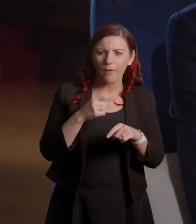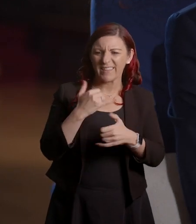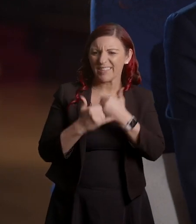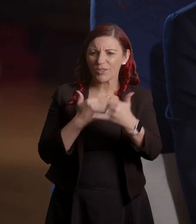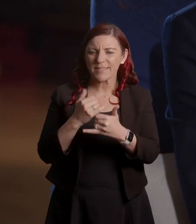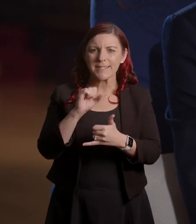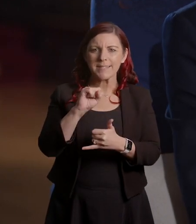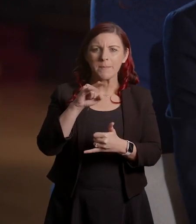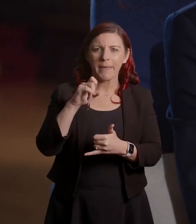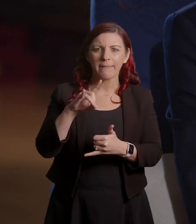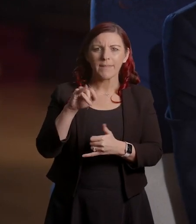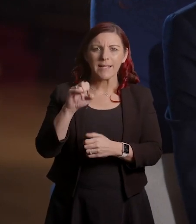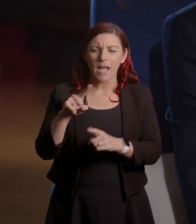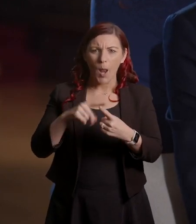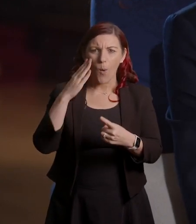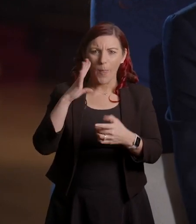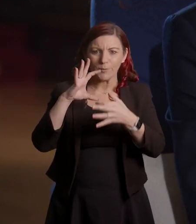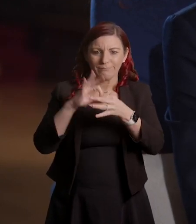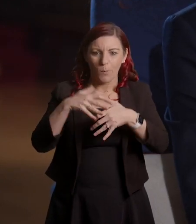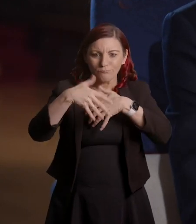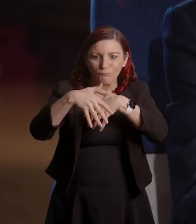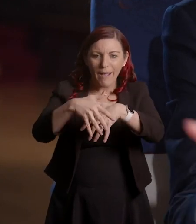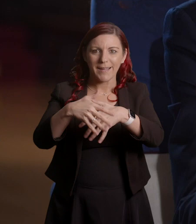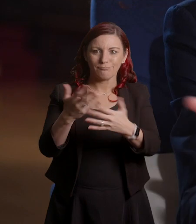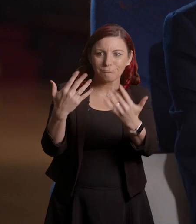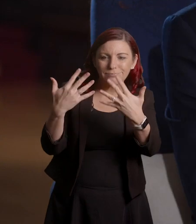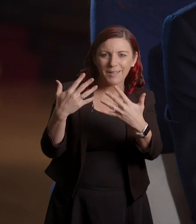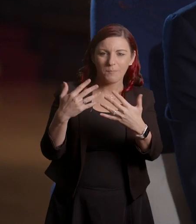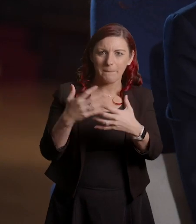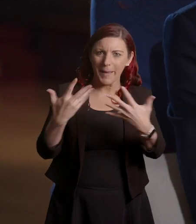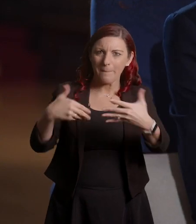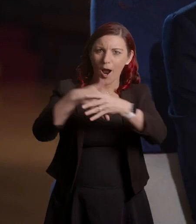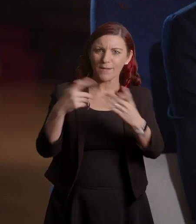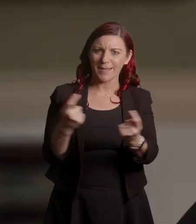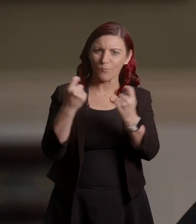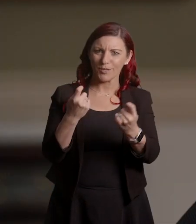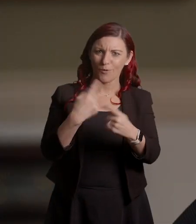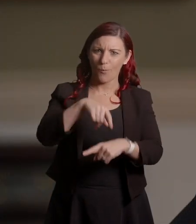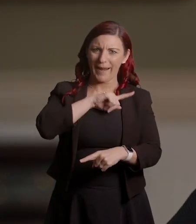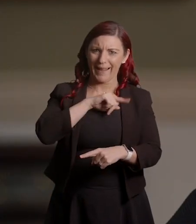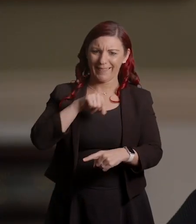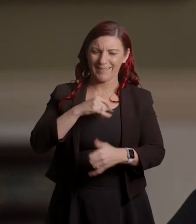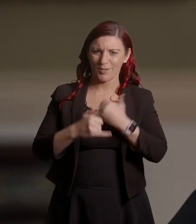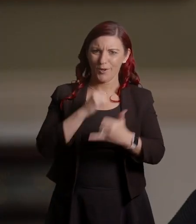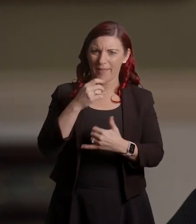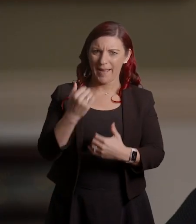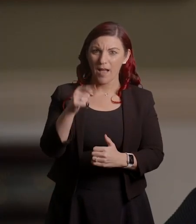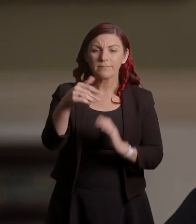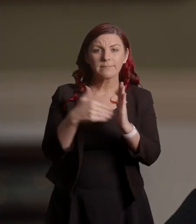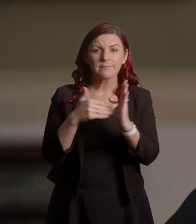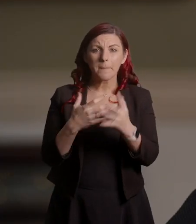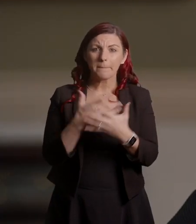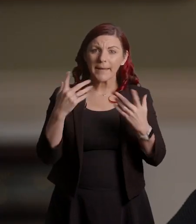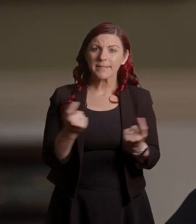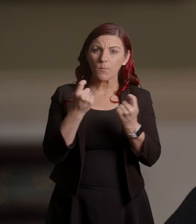years in Smithfield, the homecoming has been a major part of the celebrations, obviously, around winning the All-Ireland. Yeah, and they are